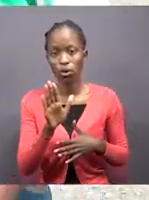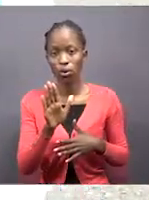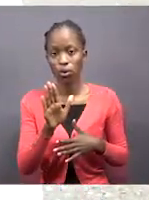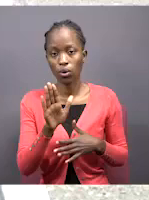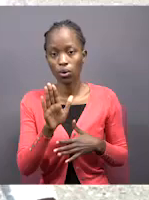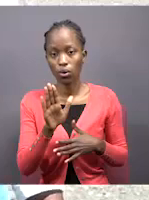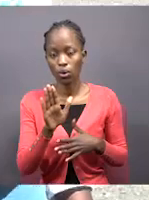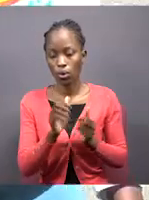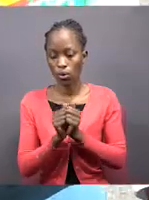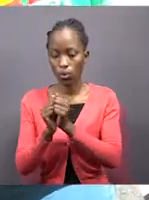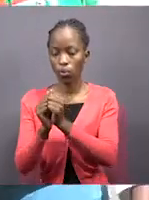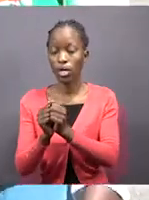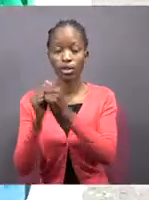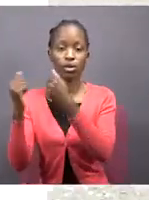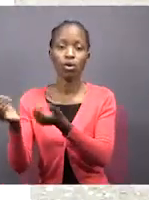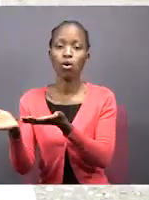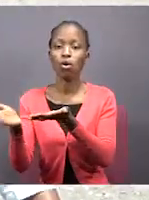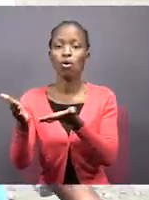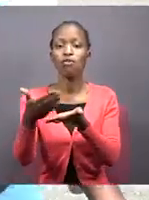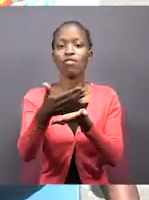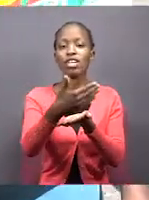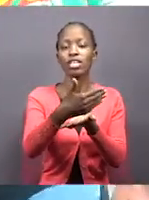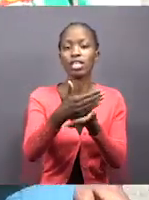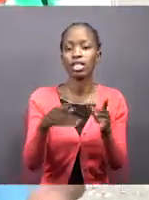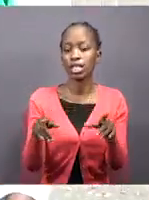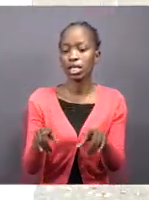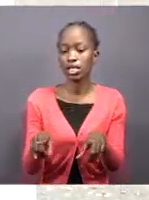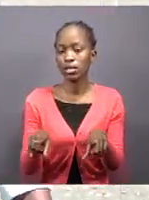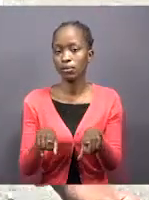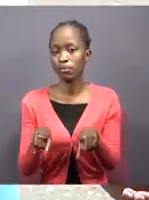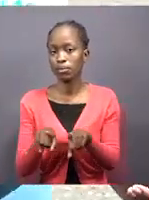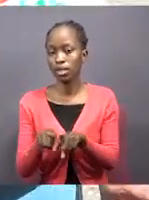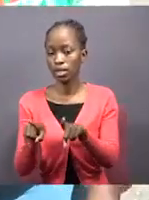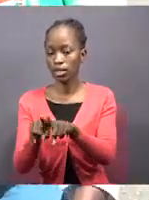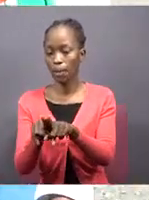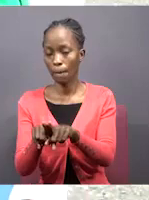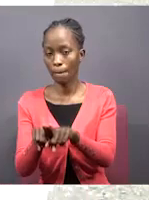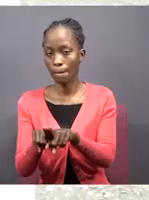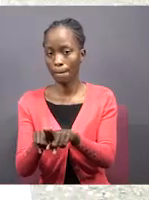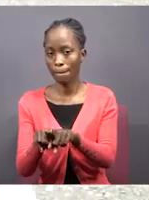offerings, nor wearied you with demands for